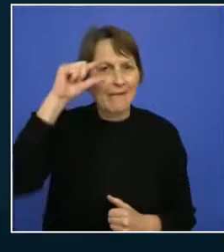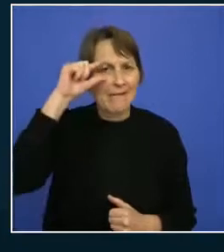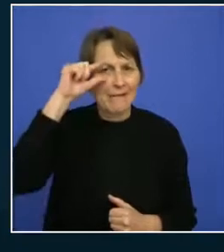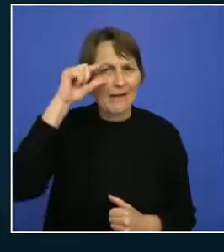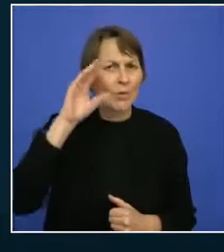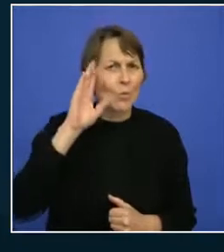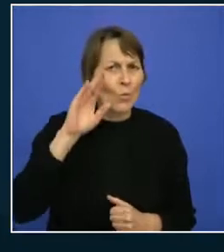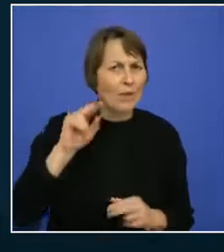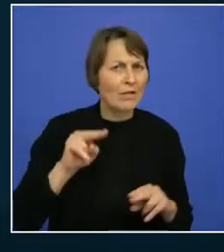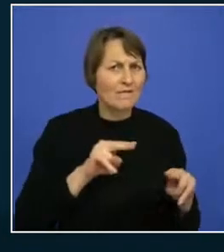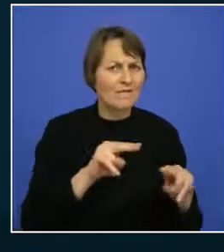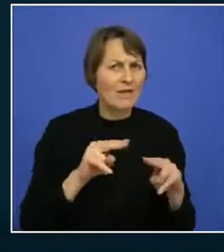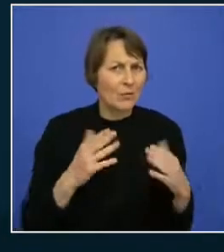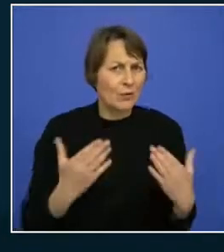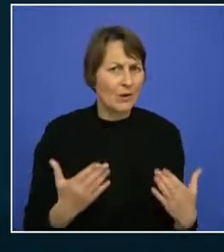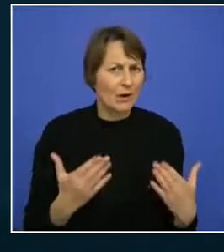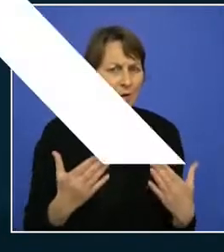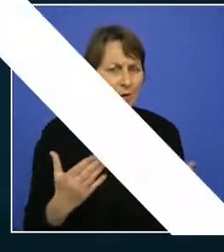video